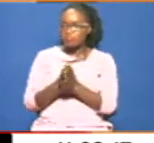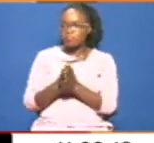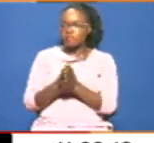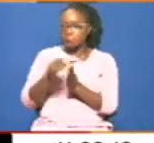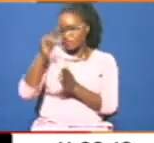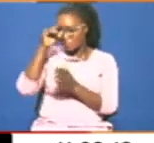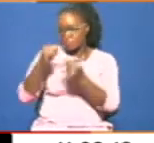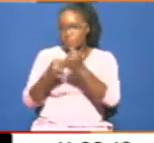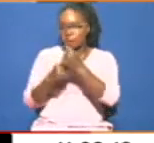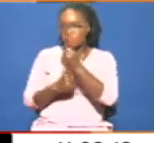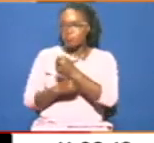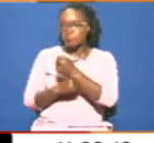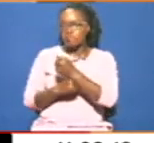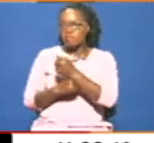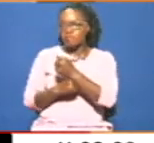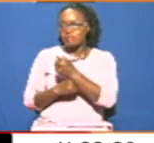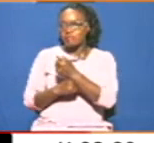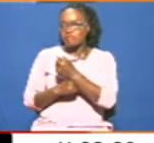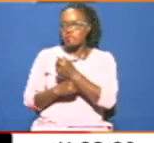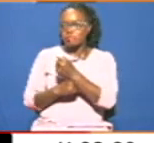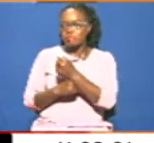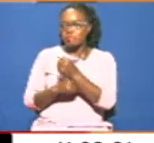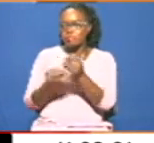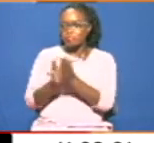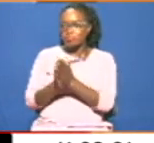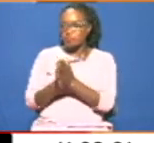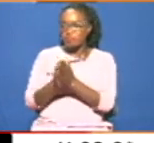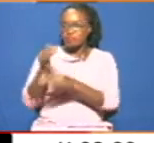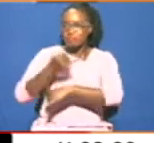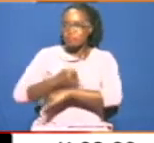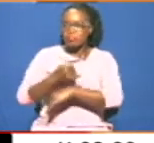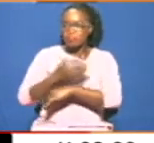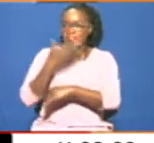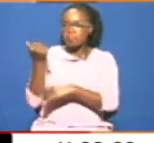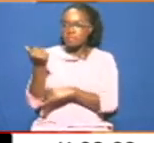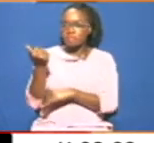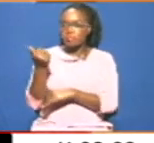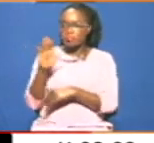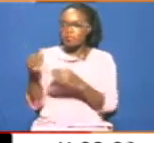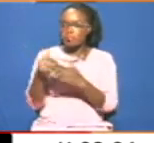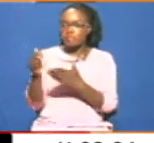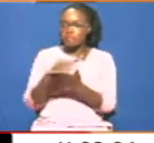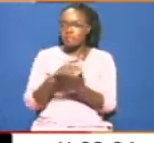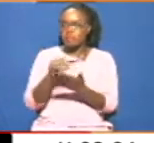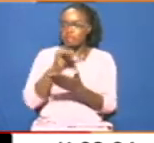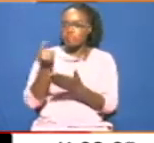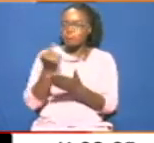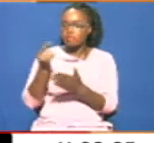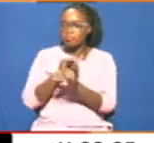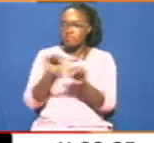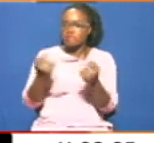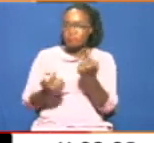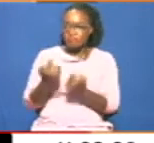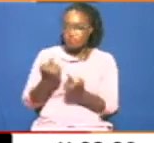technical courses in the tertiary institutions, mm-hmm. the better for all sectors, not just clean cooking. You